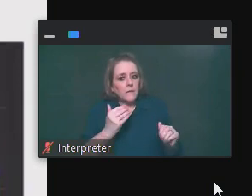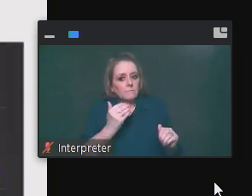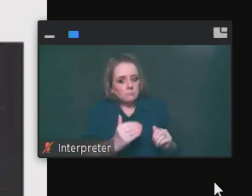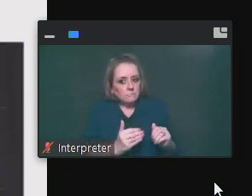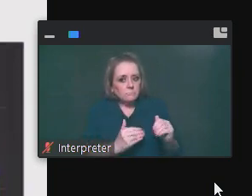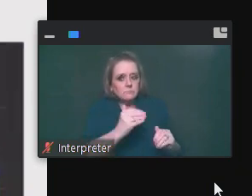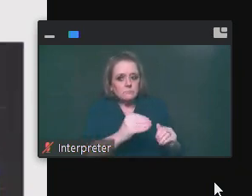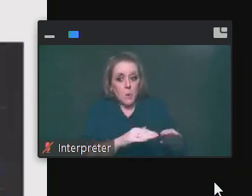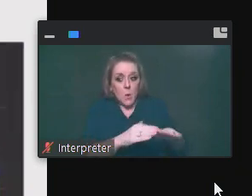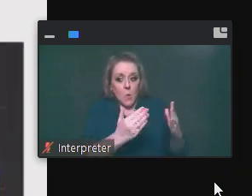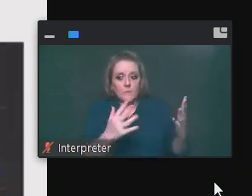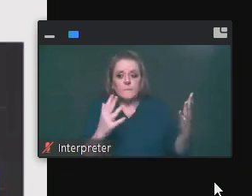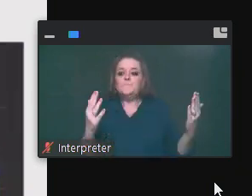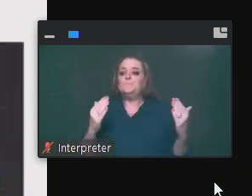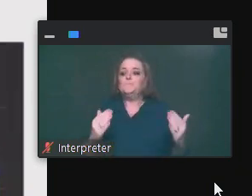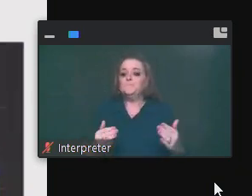test